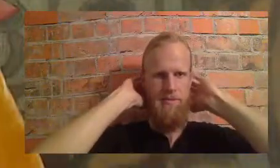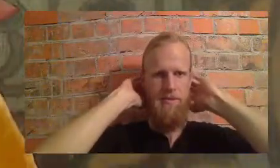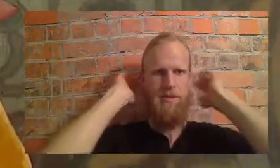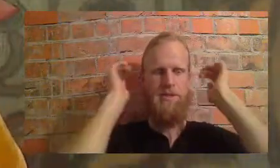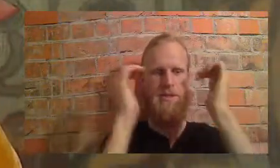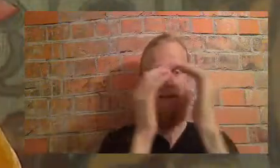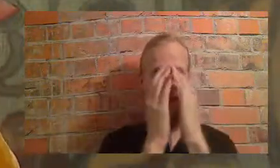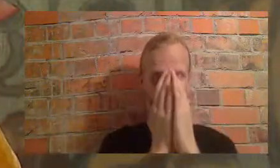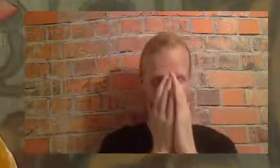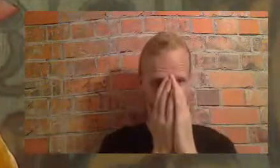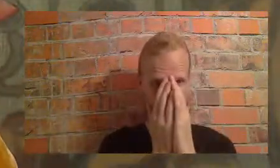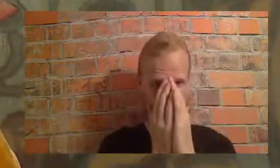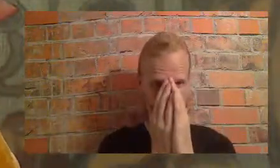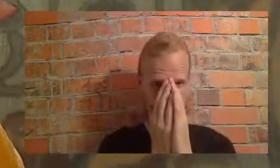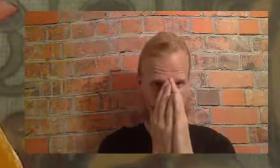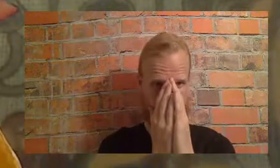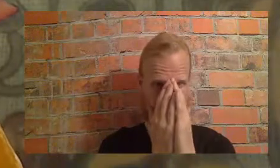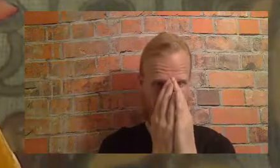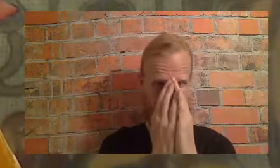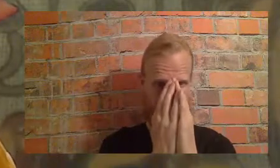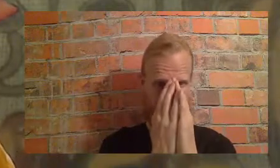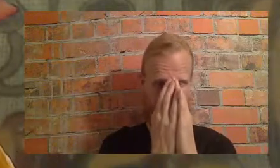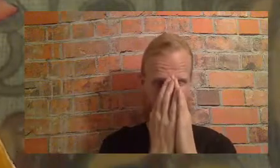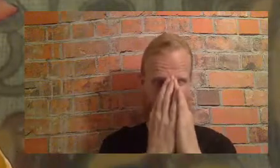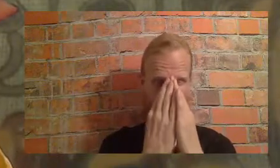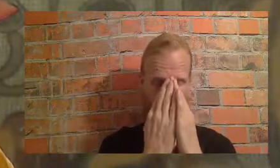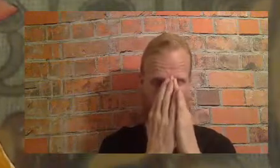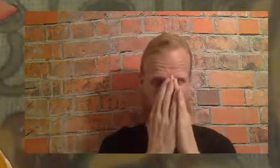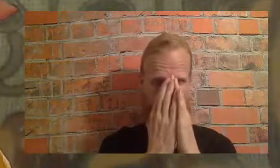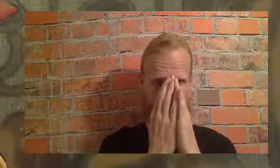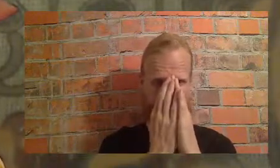Tapping the eyebrows. Keep talking. Who are you blaming?